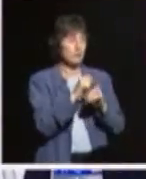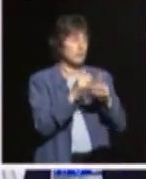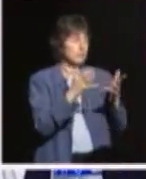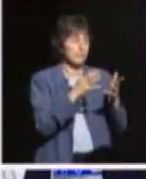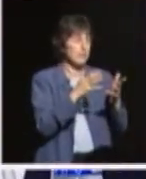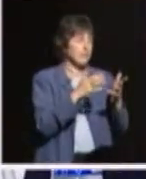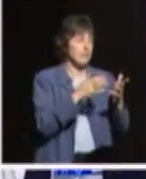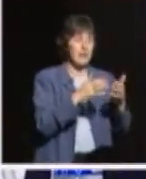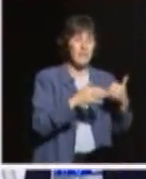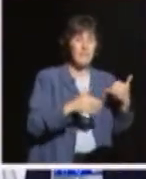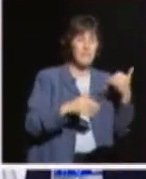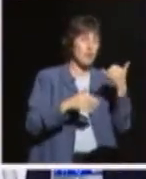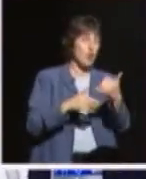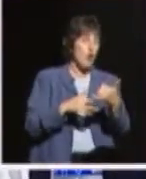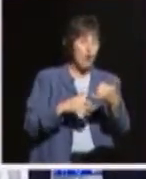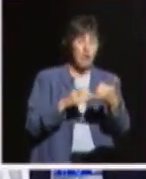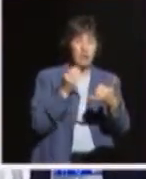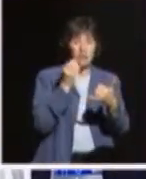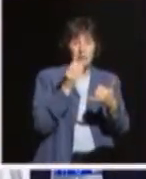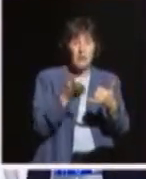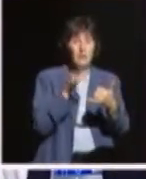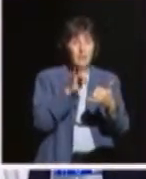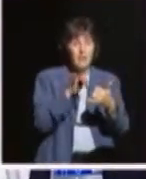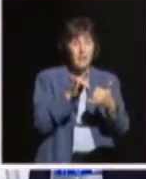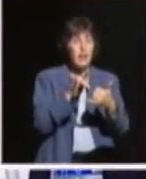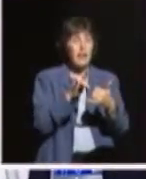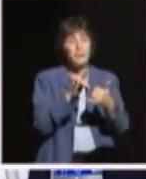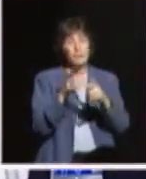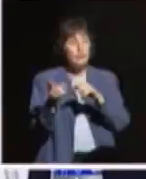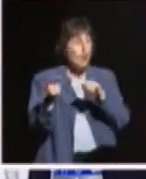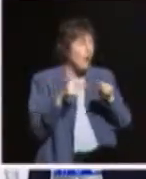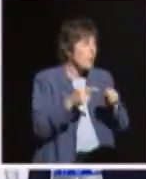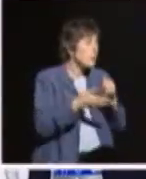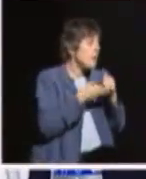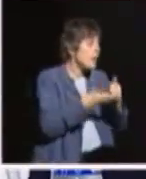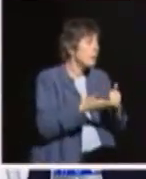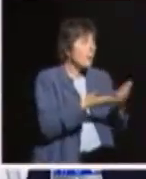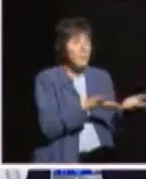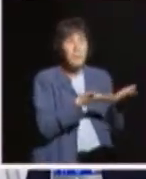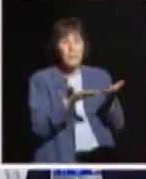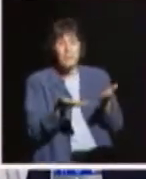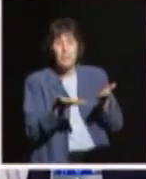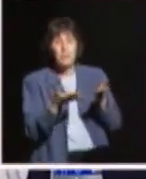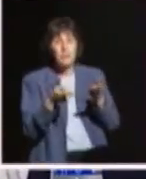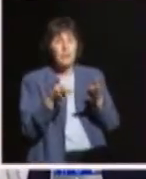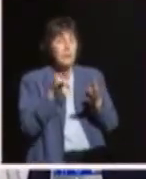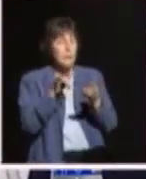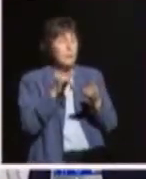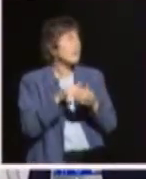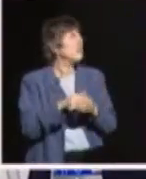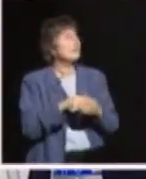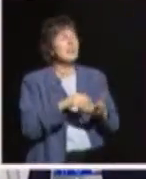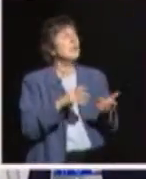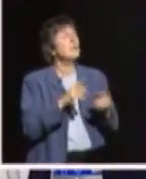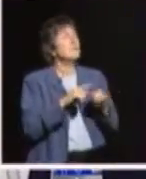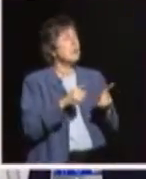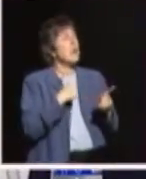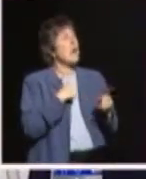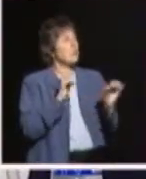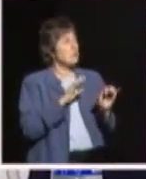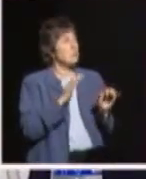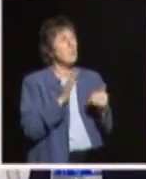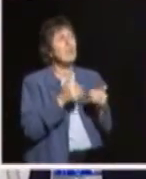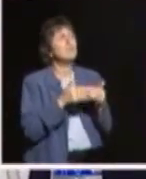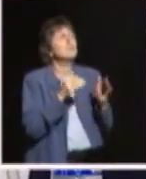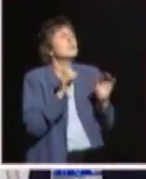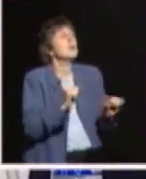airlines or whatever have made accommodations to have someone come for them and help them out in certain instances. But I would do everything possible to